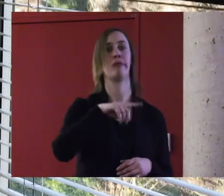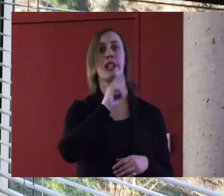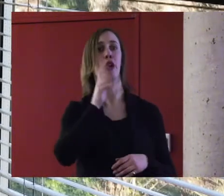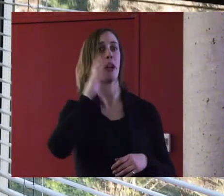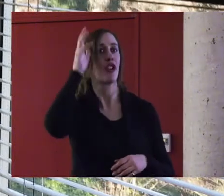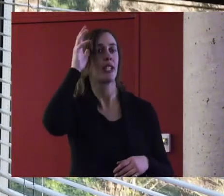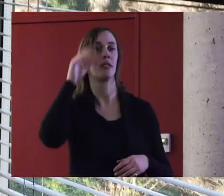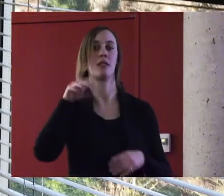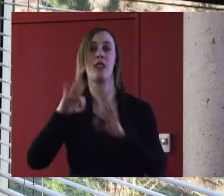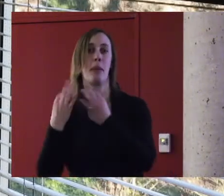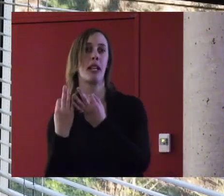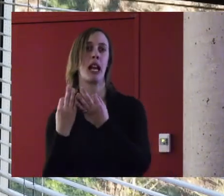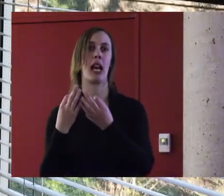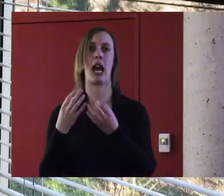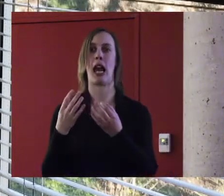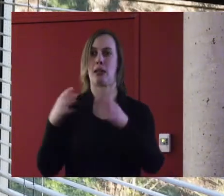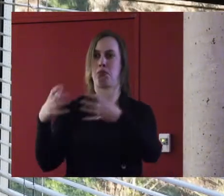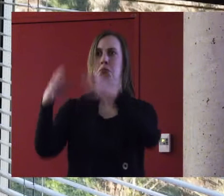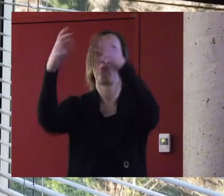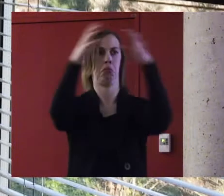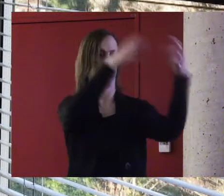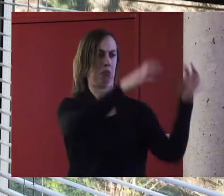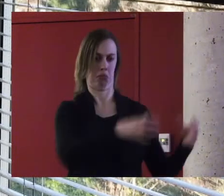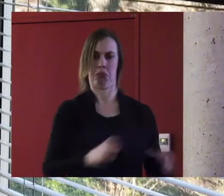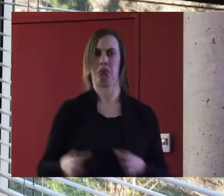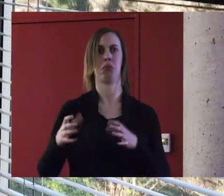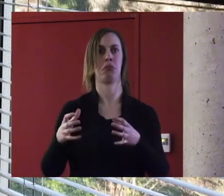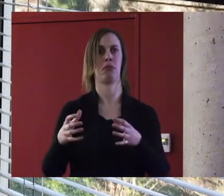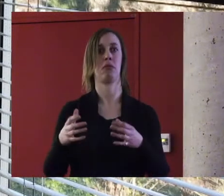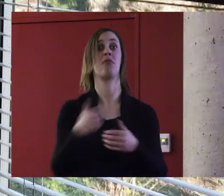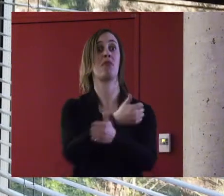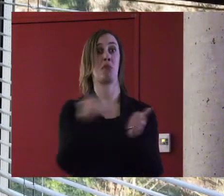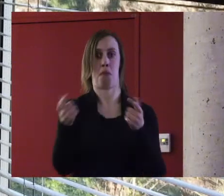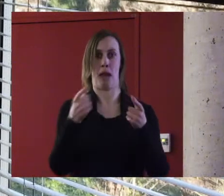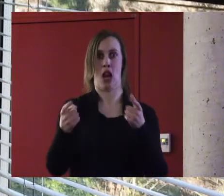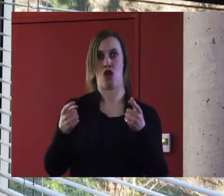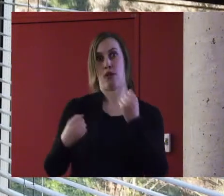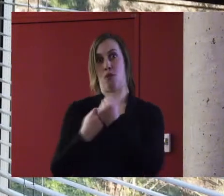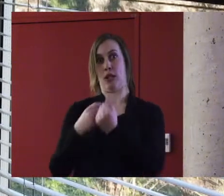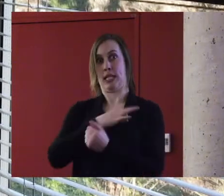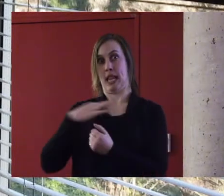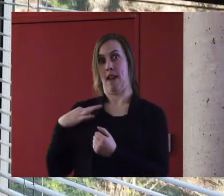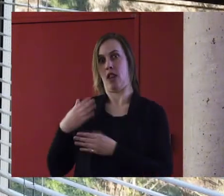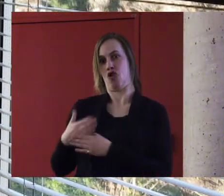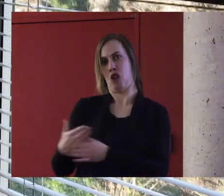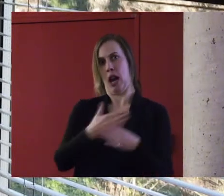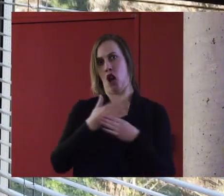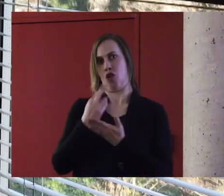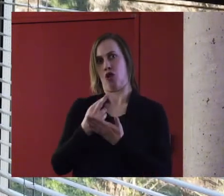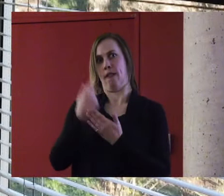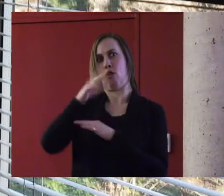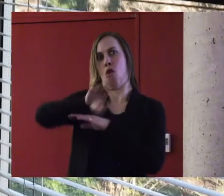great mix. Residents manage their own support staff and share resources for overnight care who stays